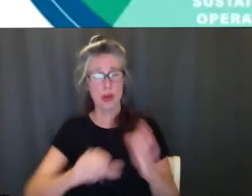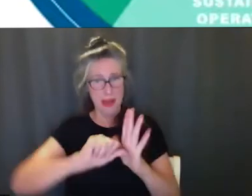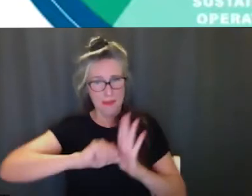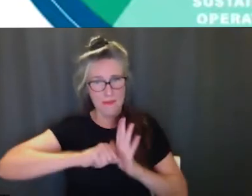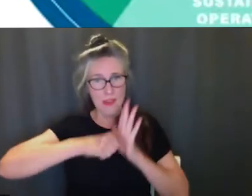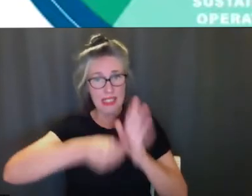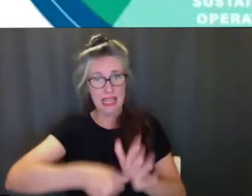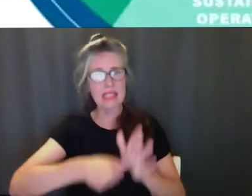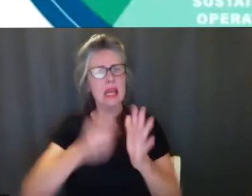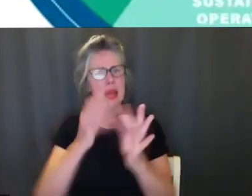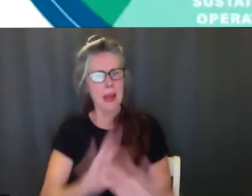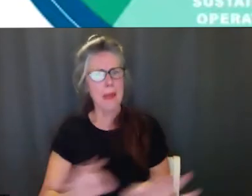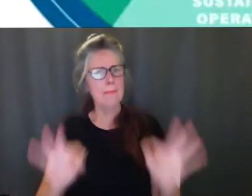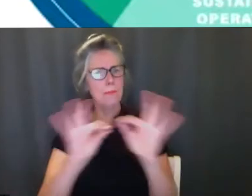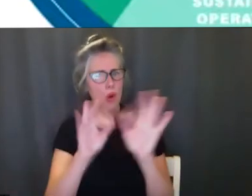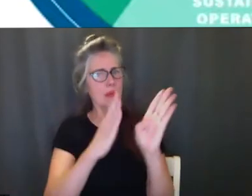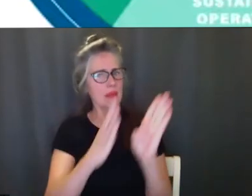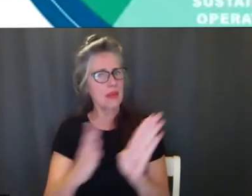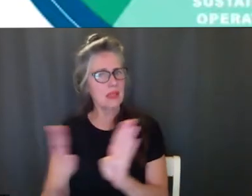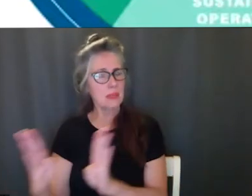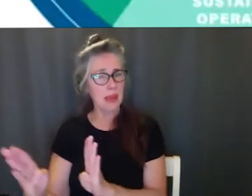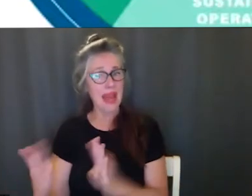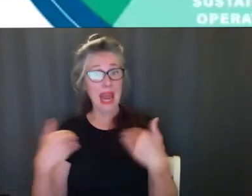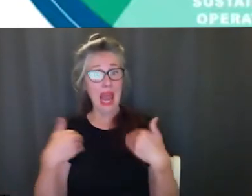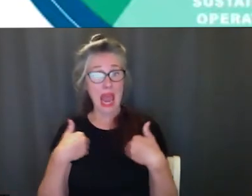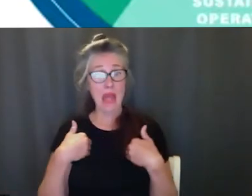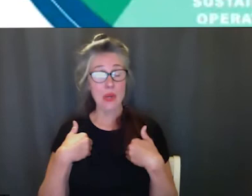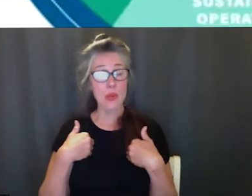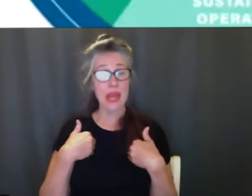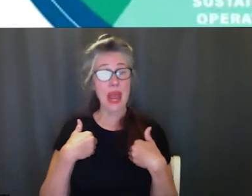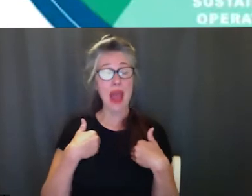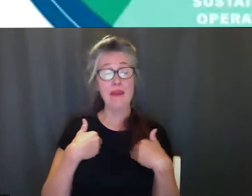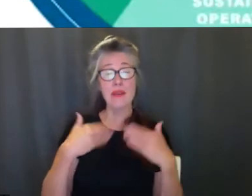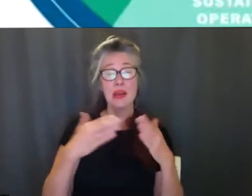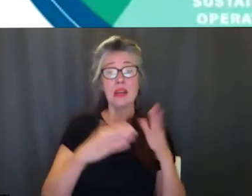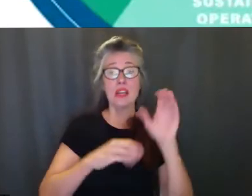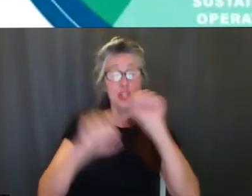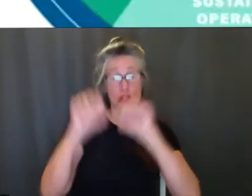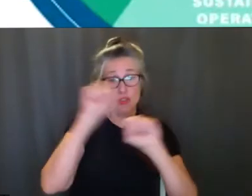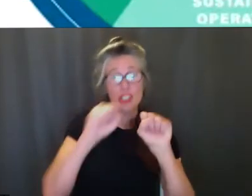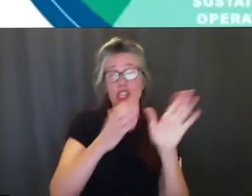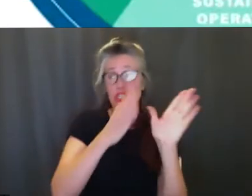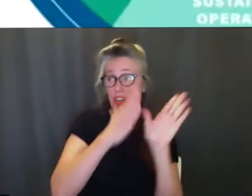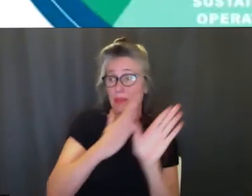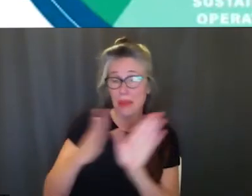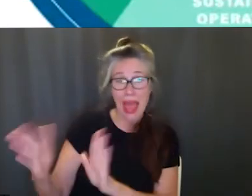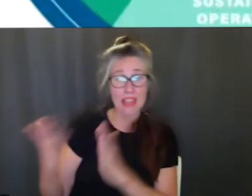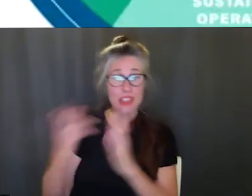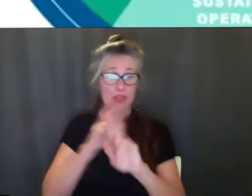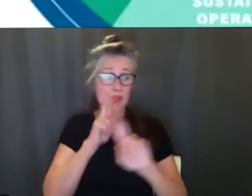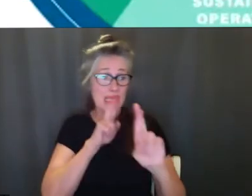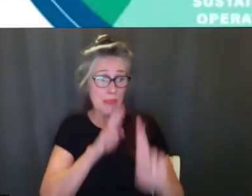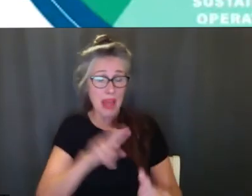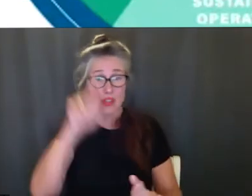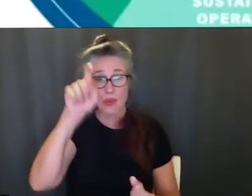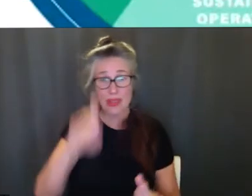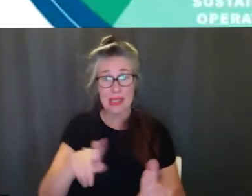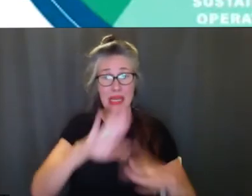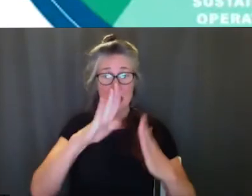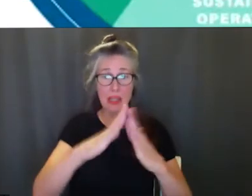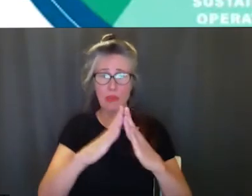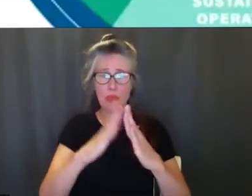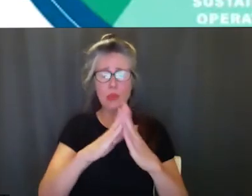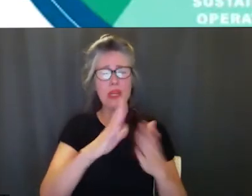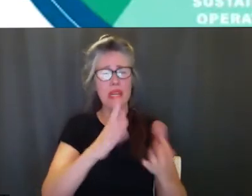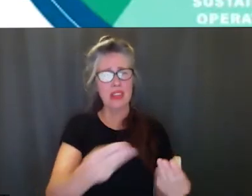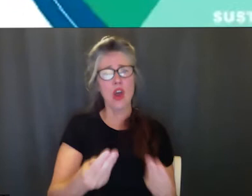importance of this plan. And of course, we have strategic plans that are already responsive to community needs, all of which contribute to this goal.